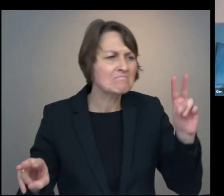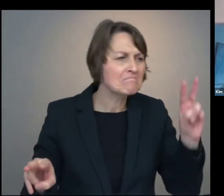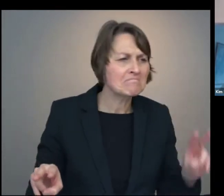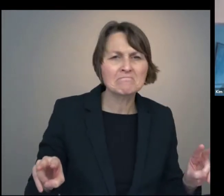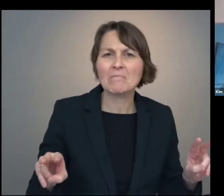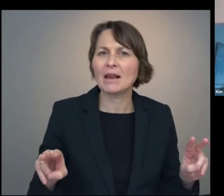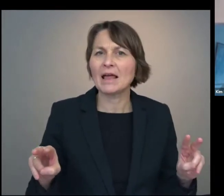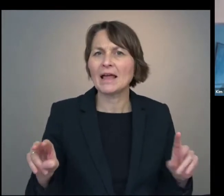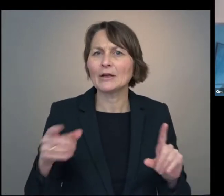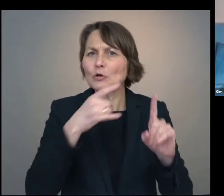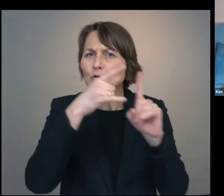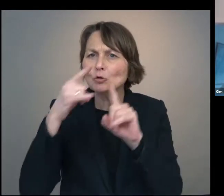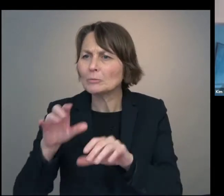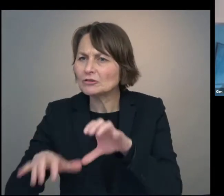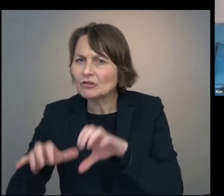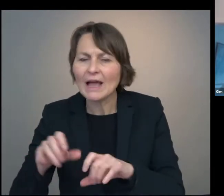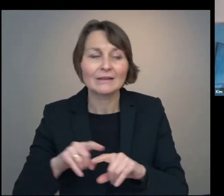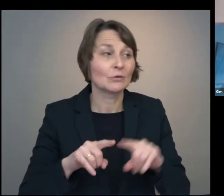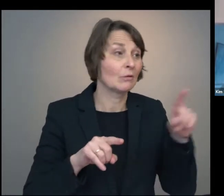or the Zoom chats.